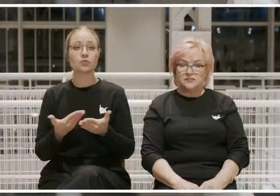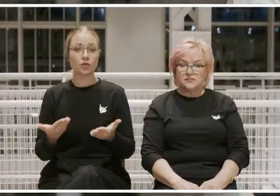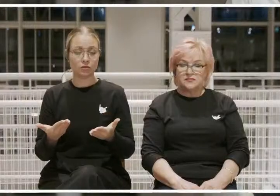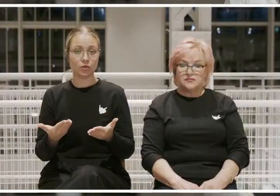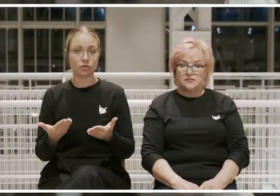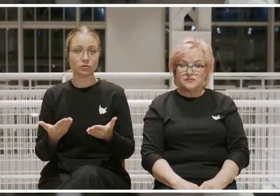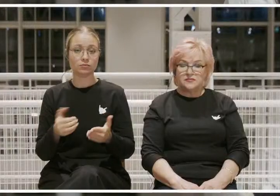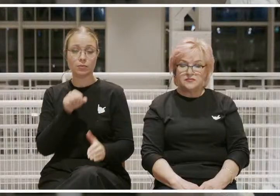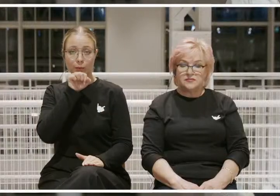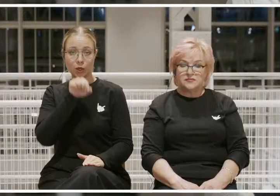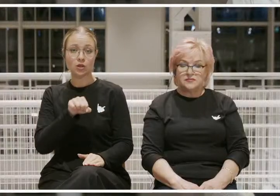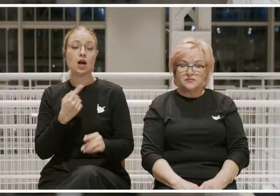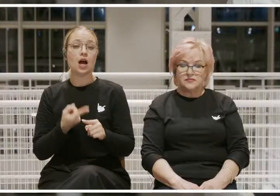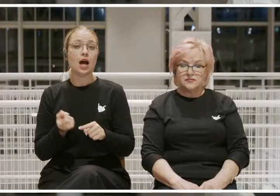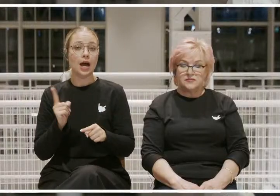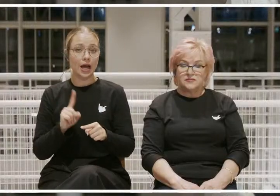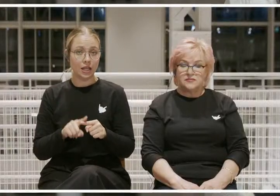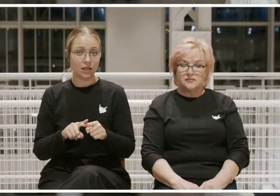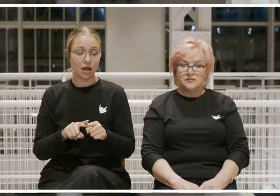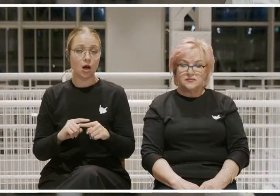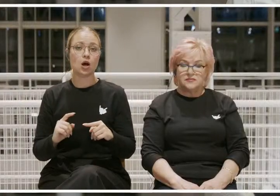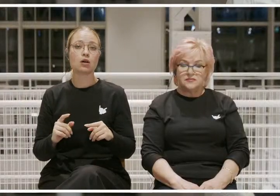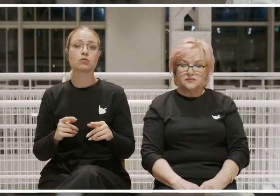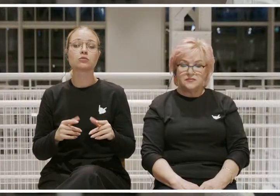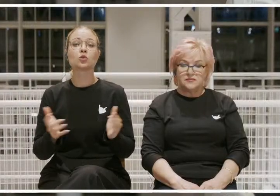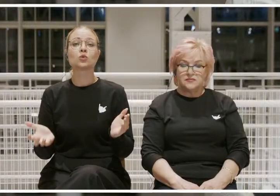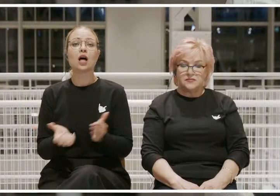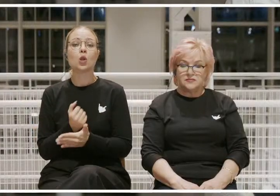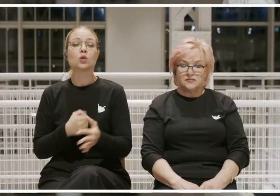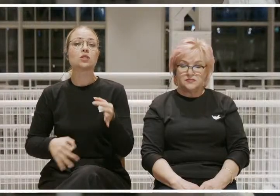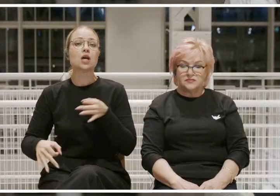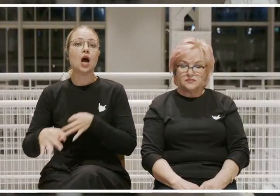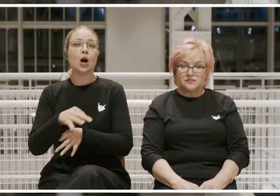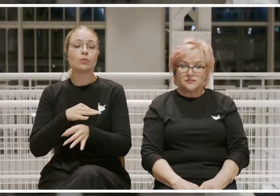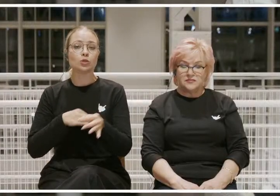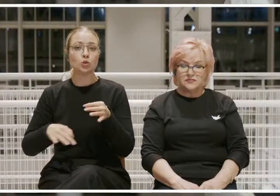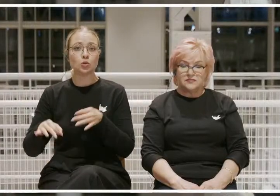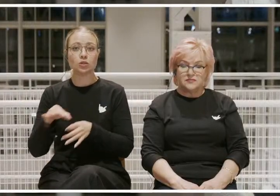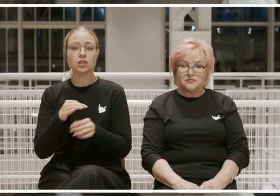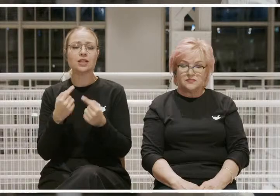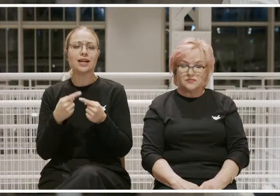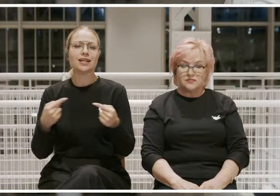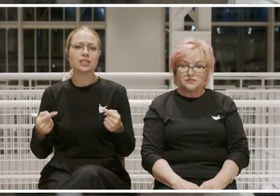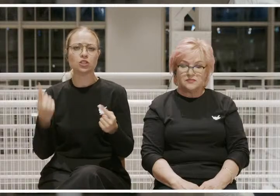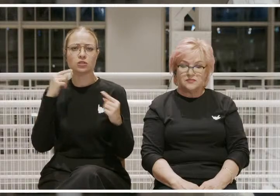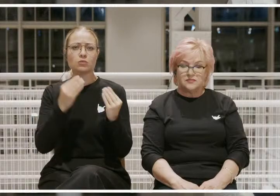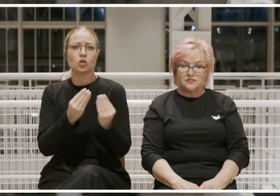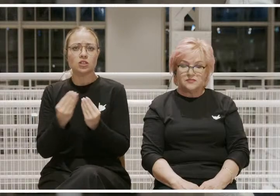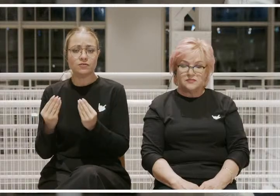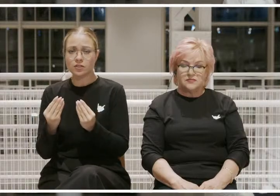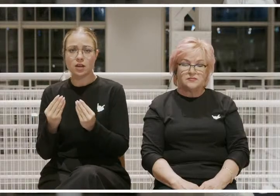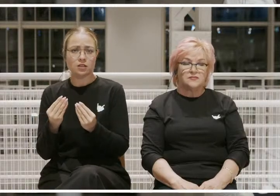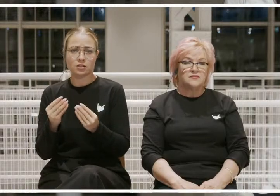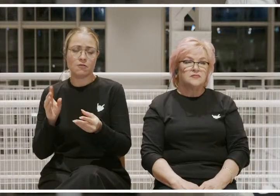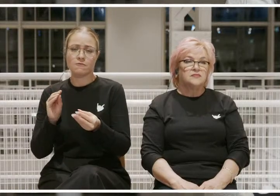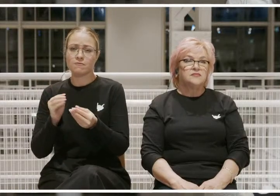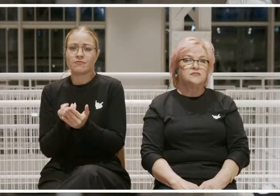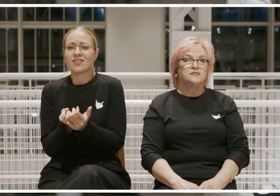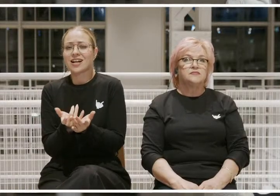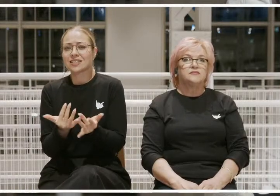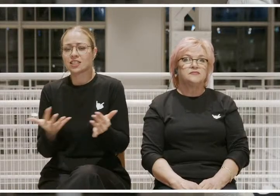artworks in different contexts, enriches the relationship between the audience and the exhibited works.